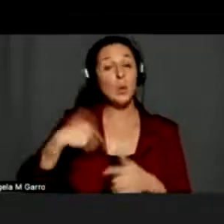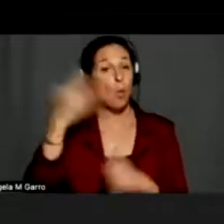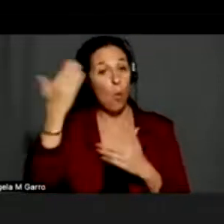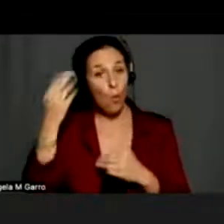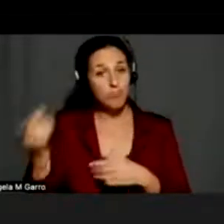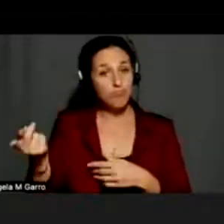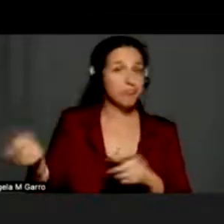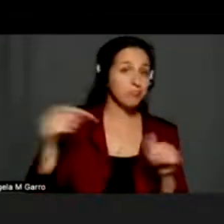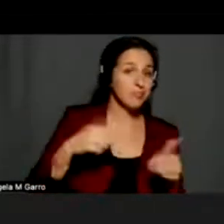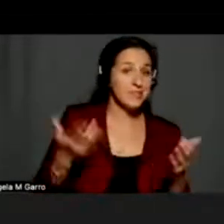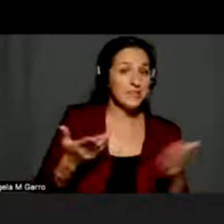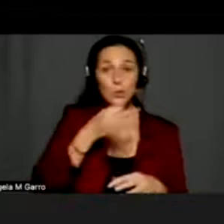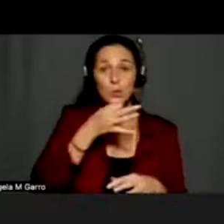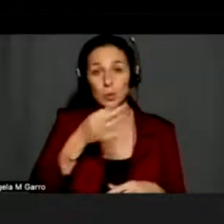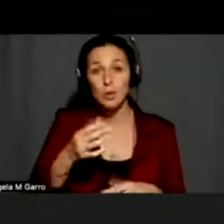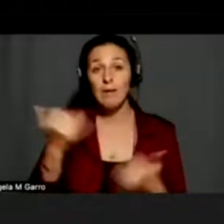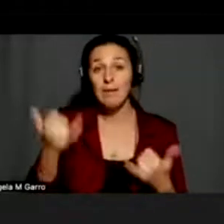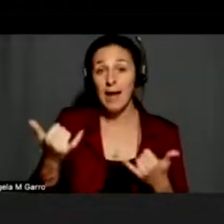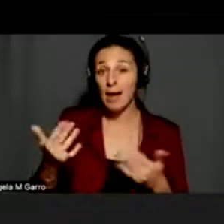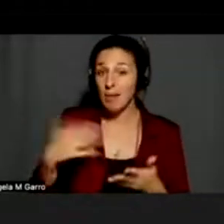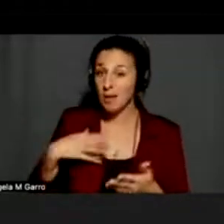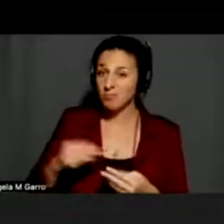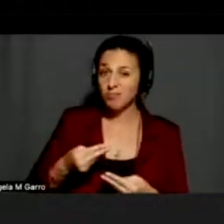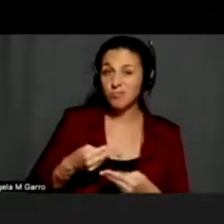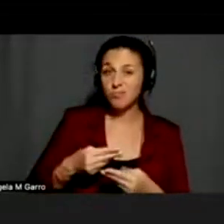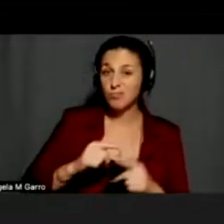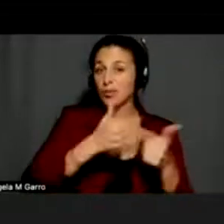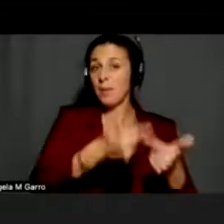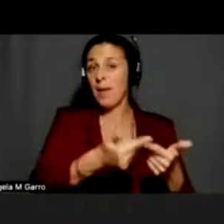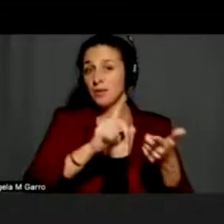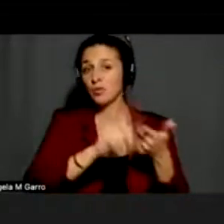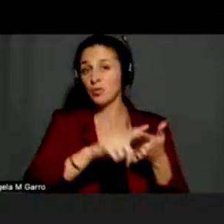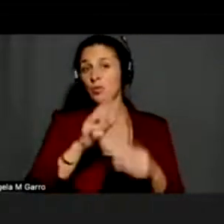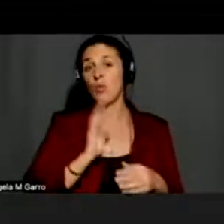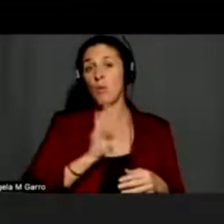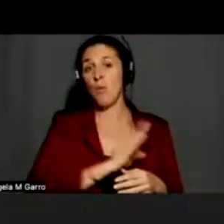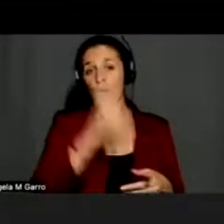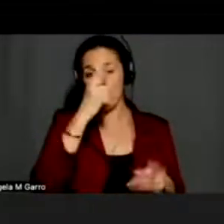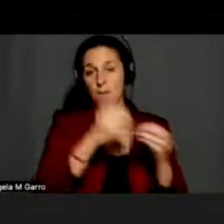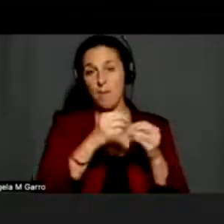soon. And with that, I'll turn it back over to the board for your further discussion.